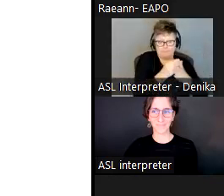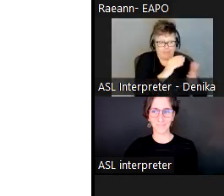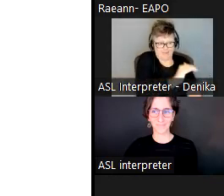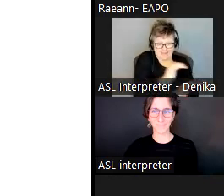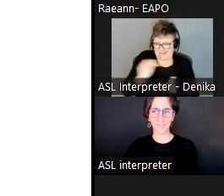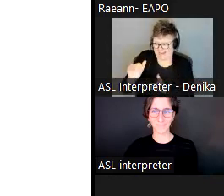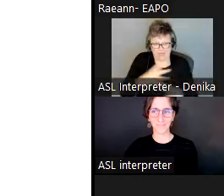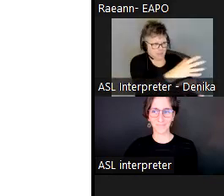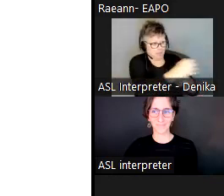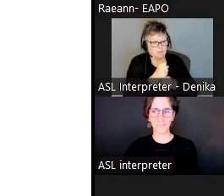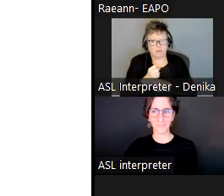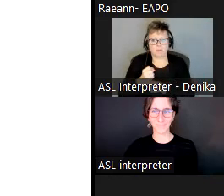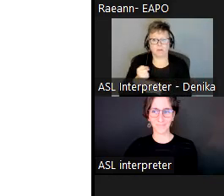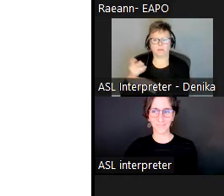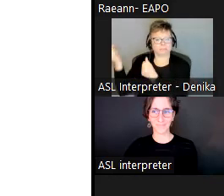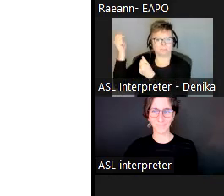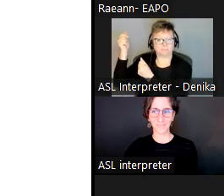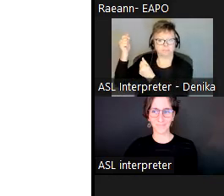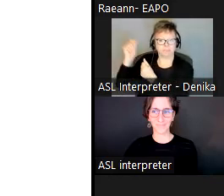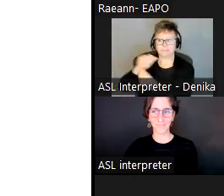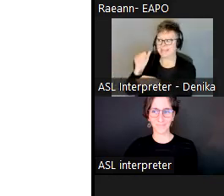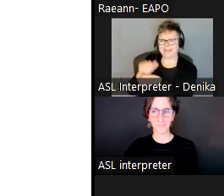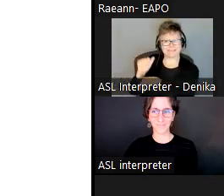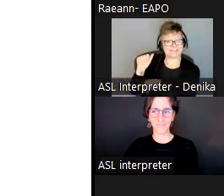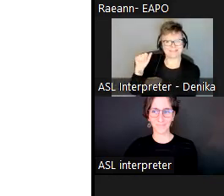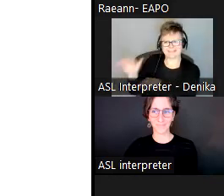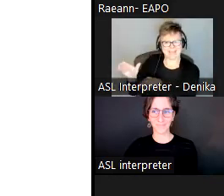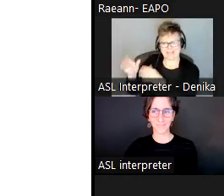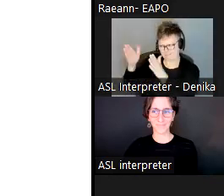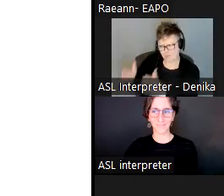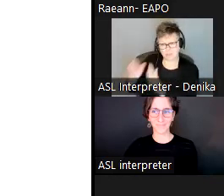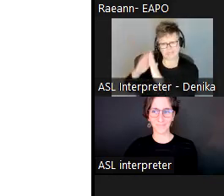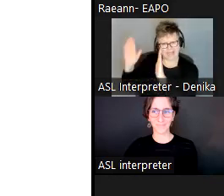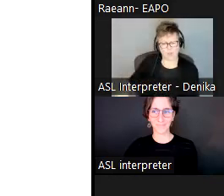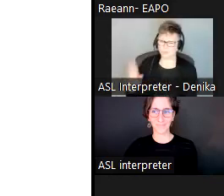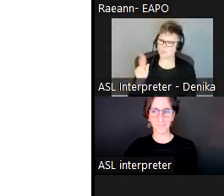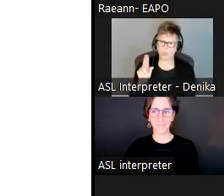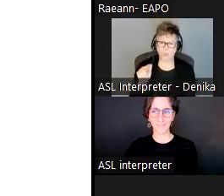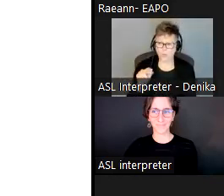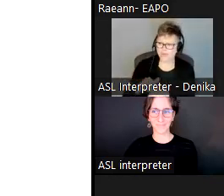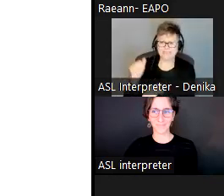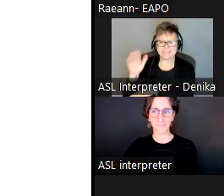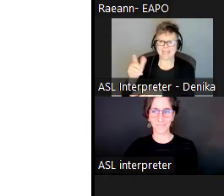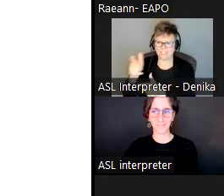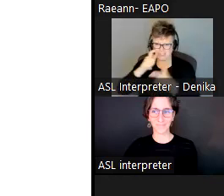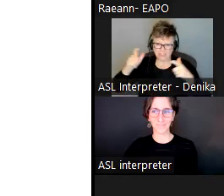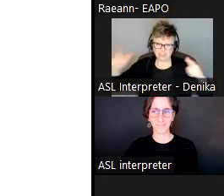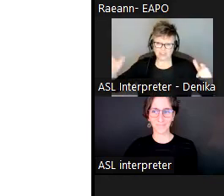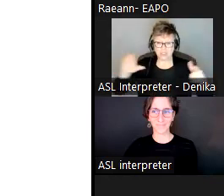because usually it's not sent to the person's house. It's sent to a warehouse, a courier